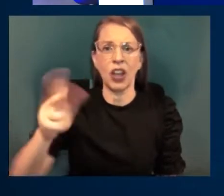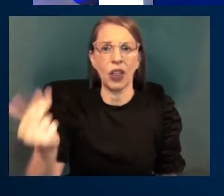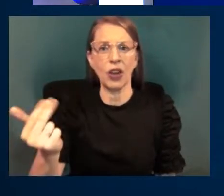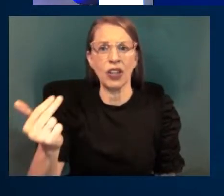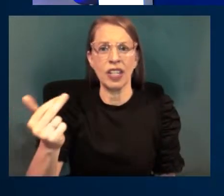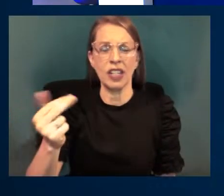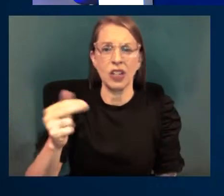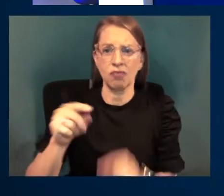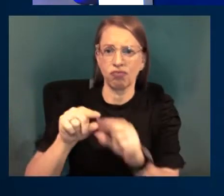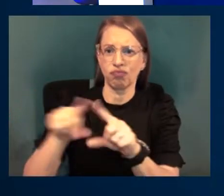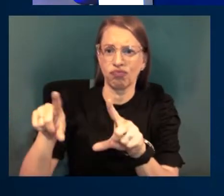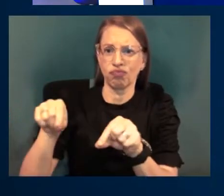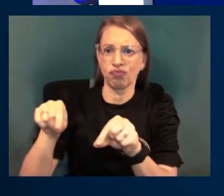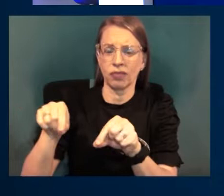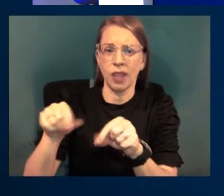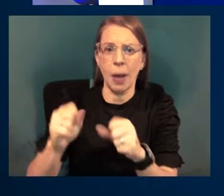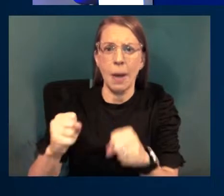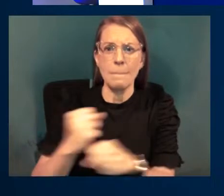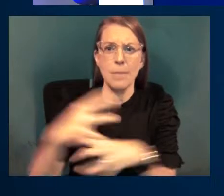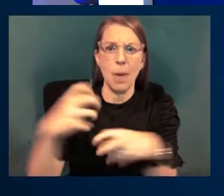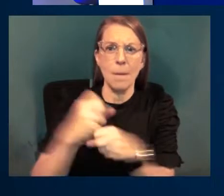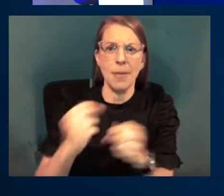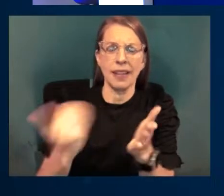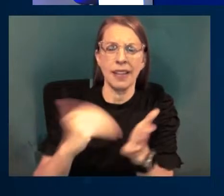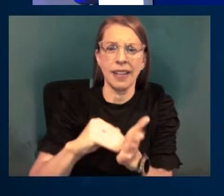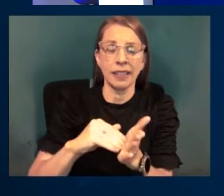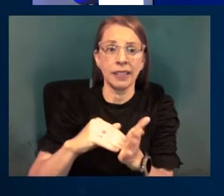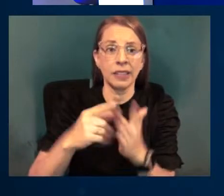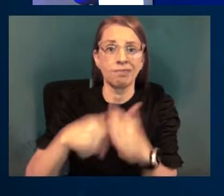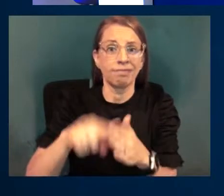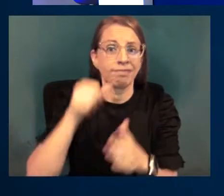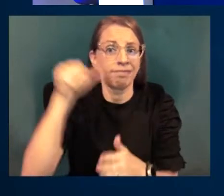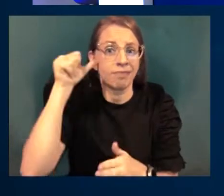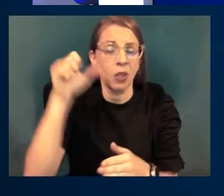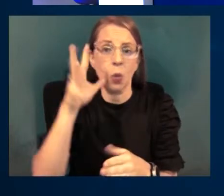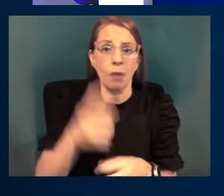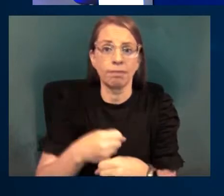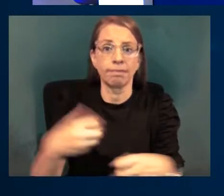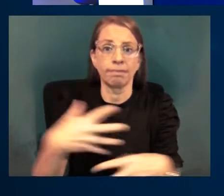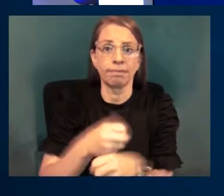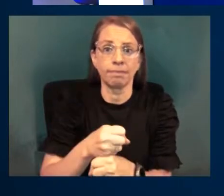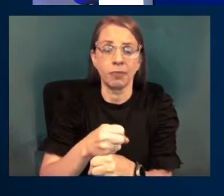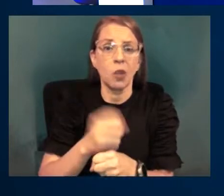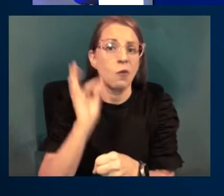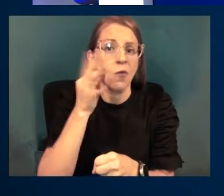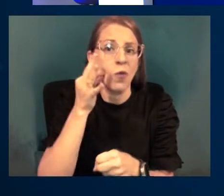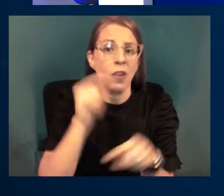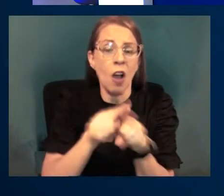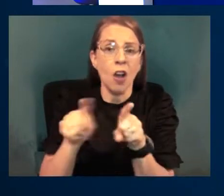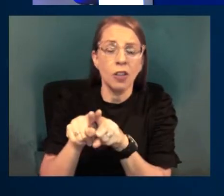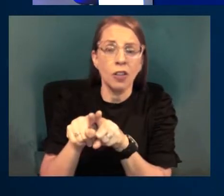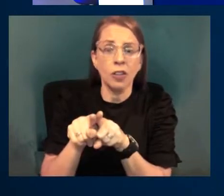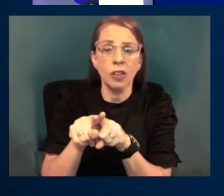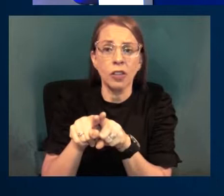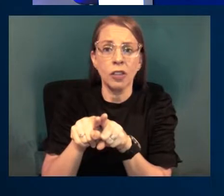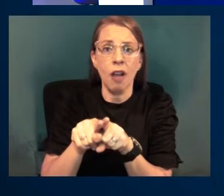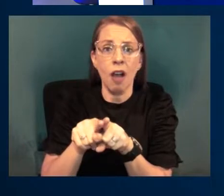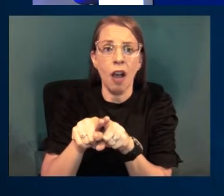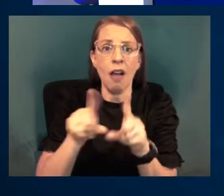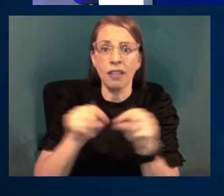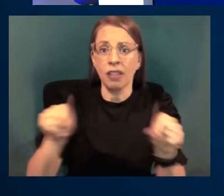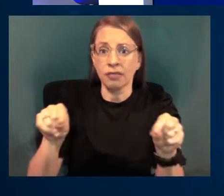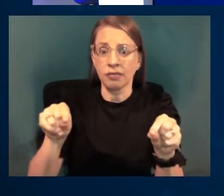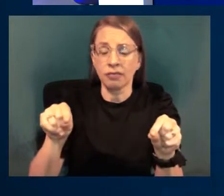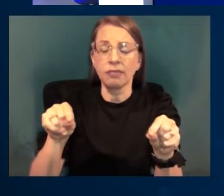using it yesterday, and we're going to use fireworks to blow up fruit and burn hot dogs to illustrate the danger of those fireworks. We